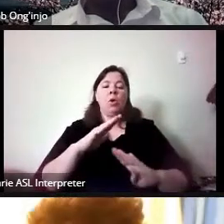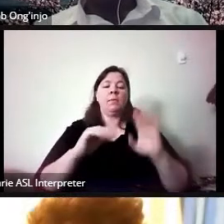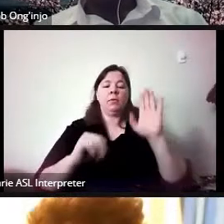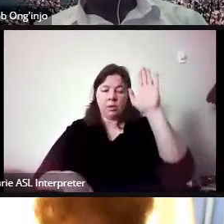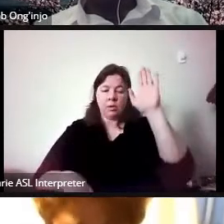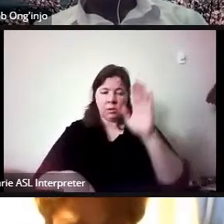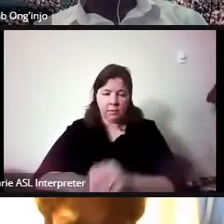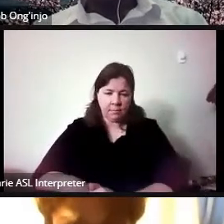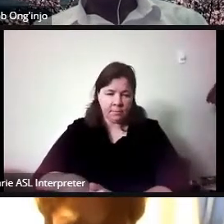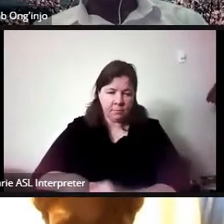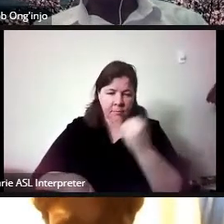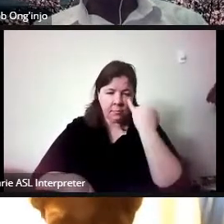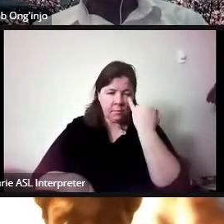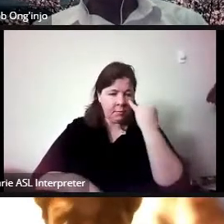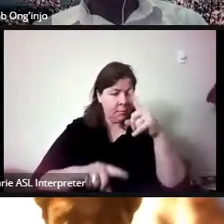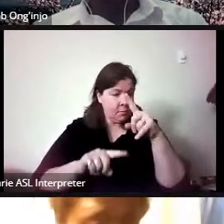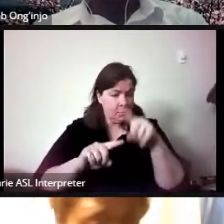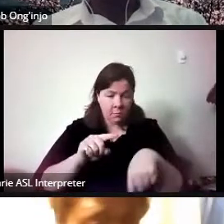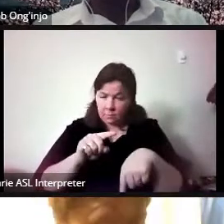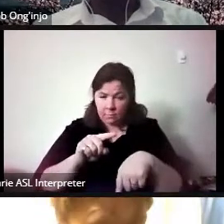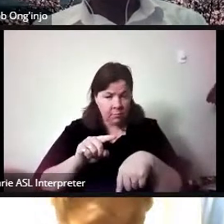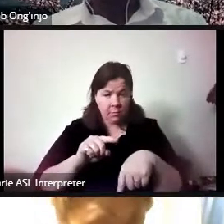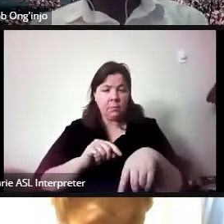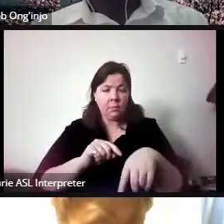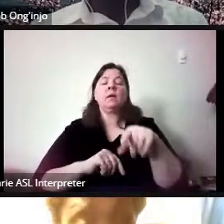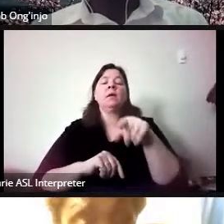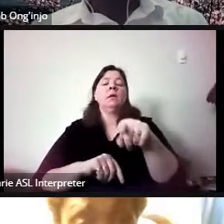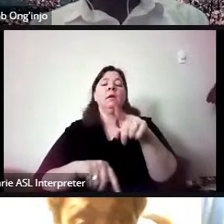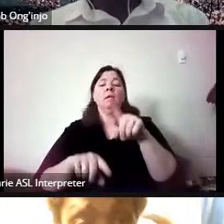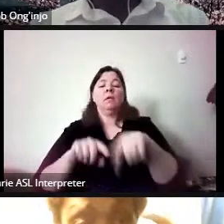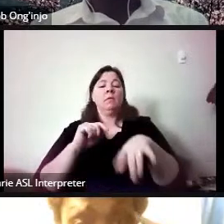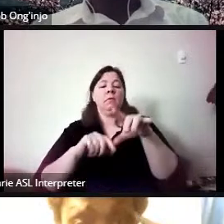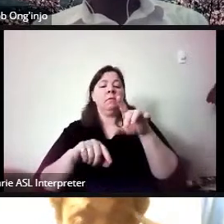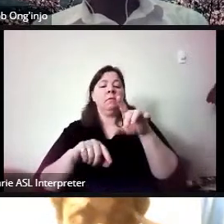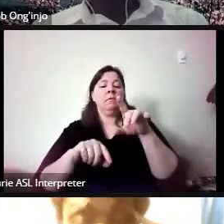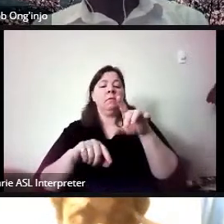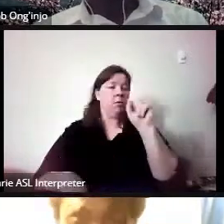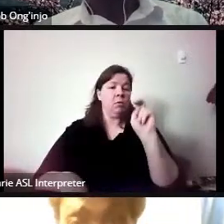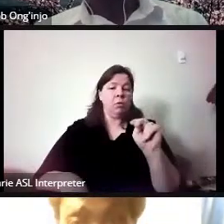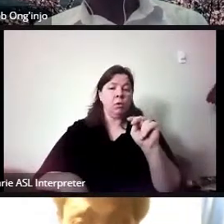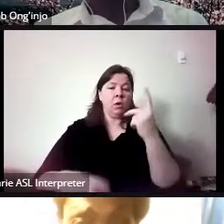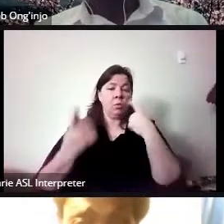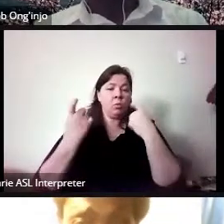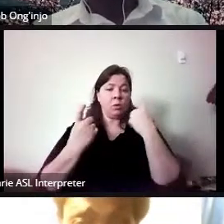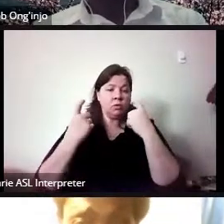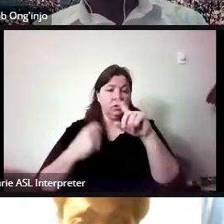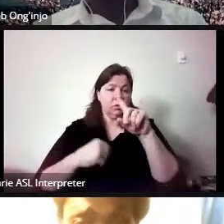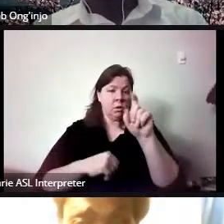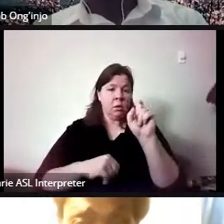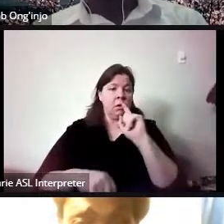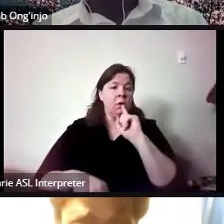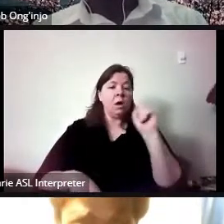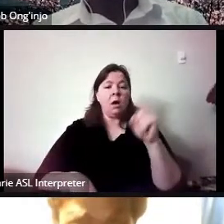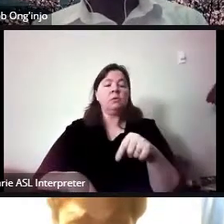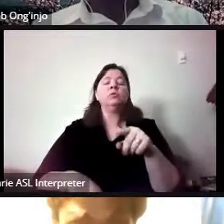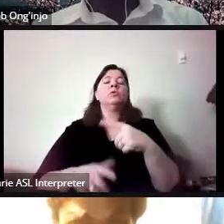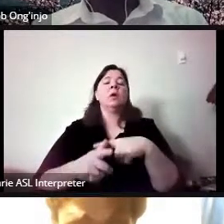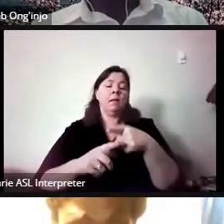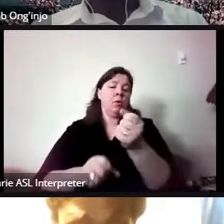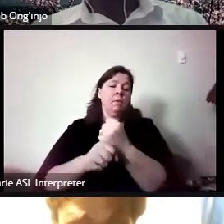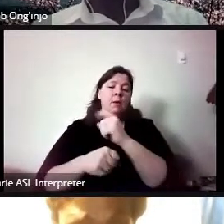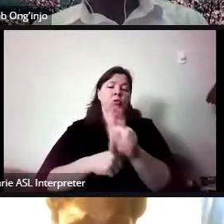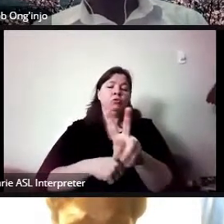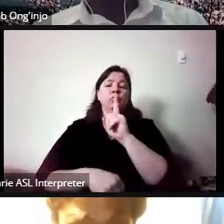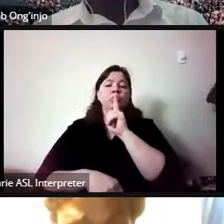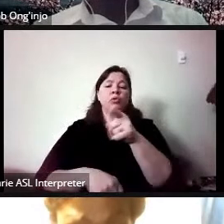hand. If you cannot find that icon anywhere and we get to questions and answers, please make sure your video